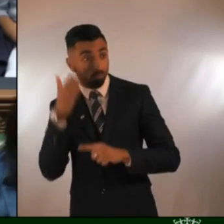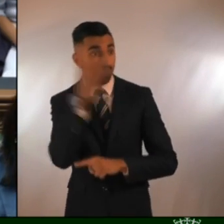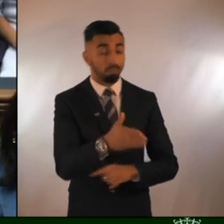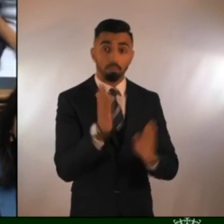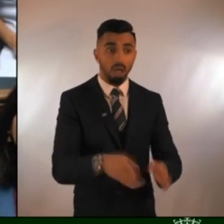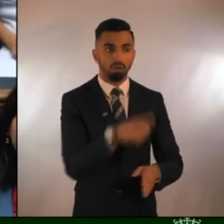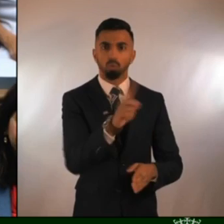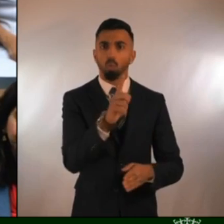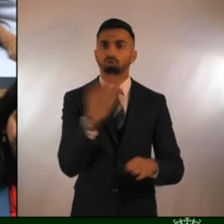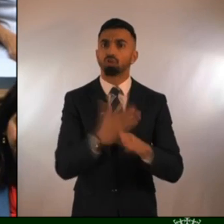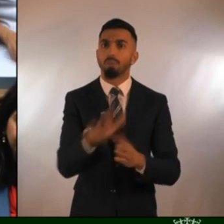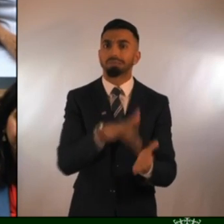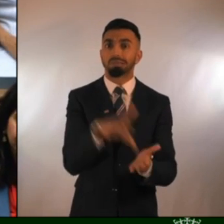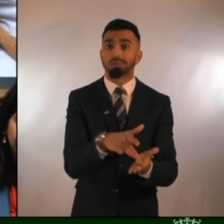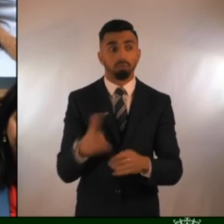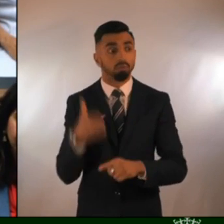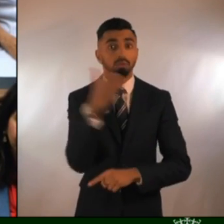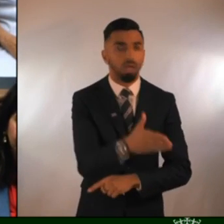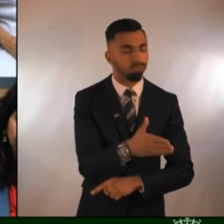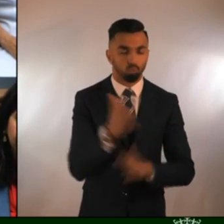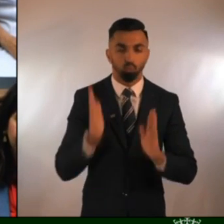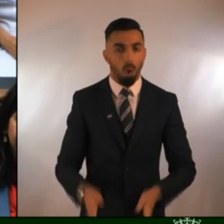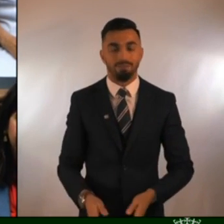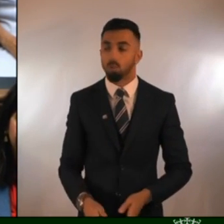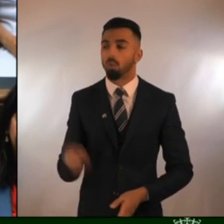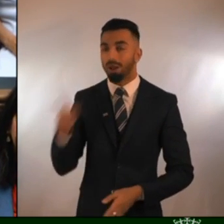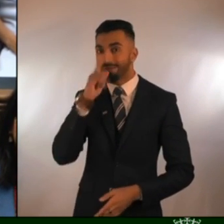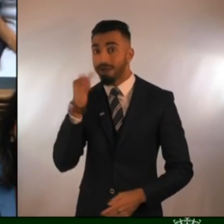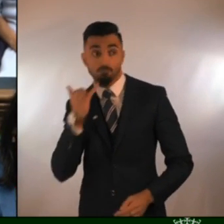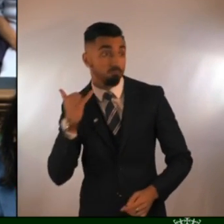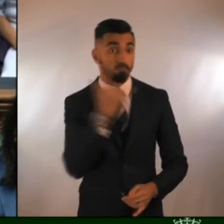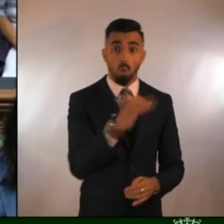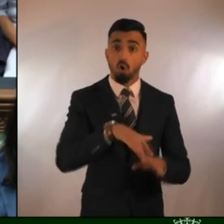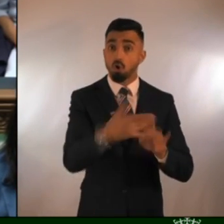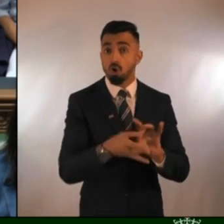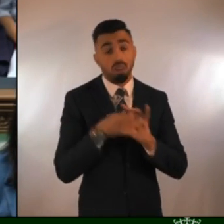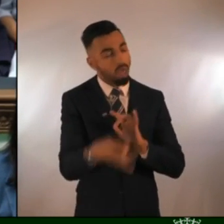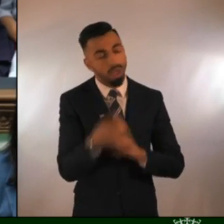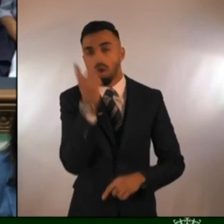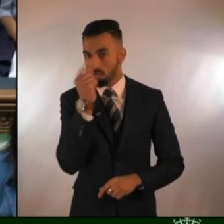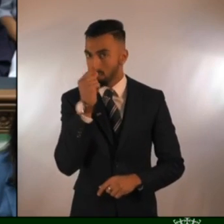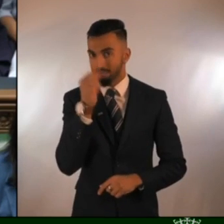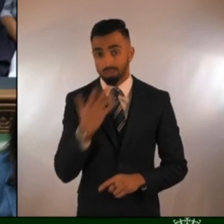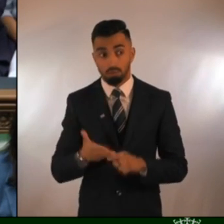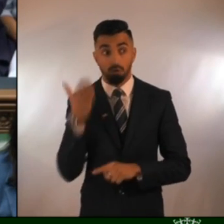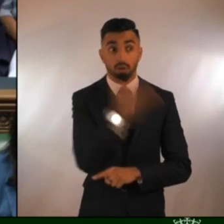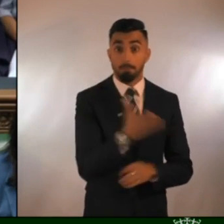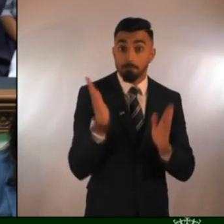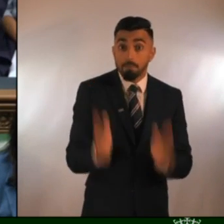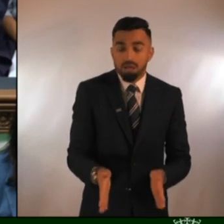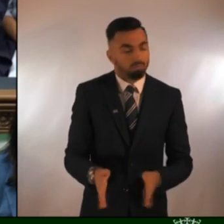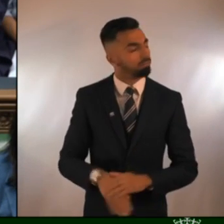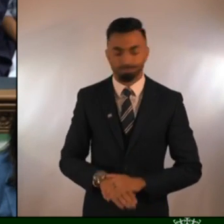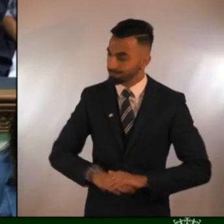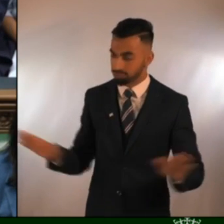online. Taken together, these measures on ESA and universal credit provide a boost of